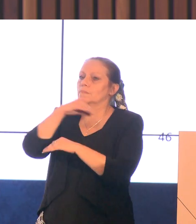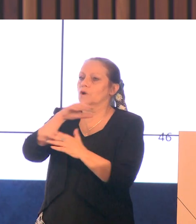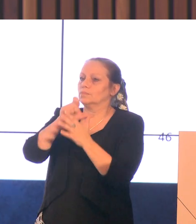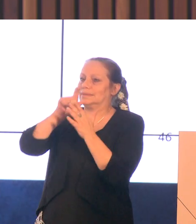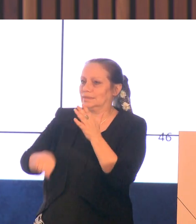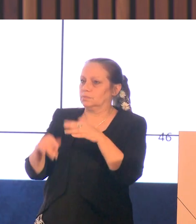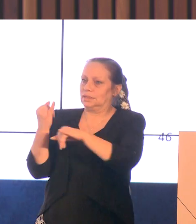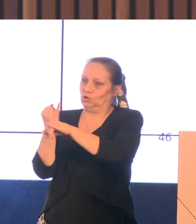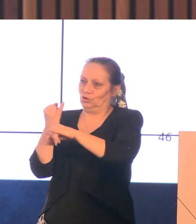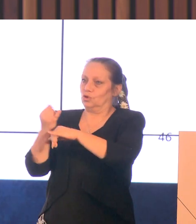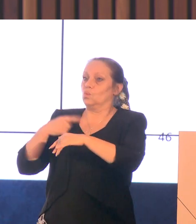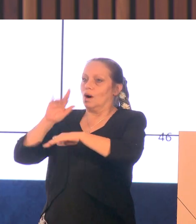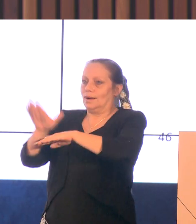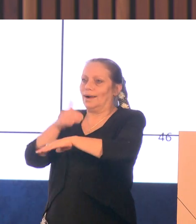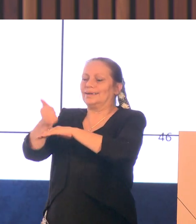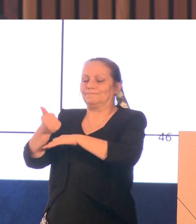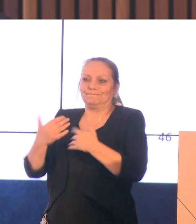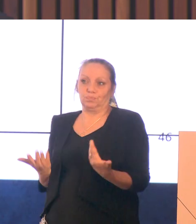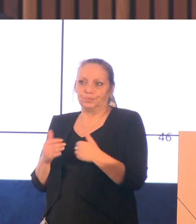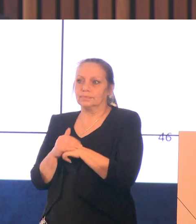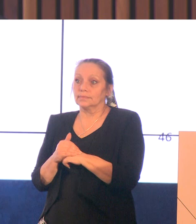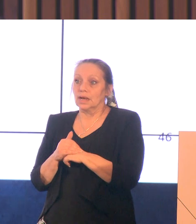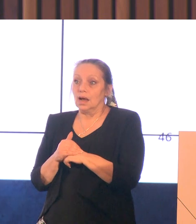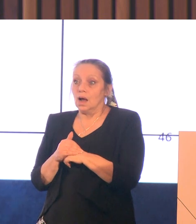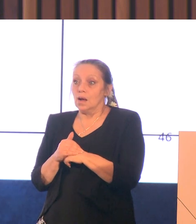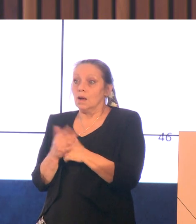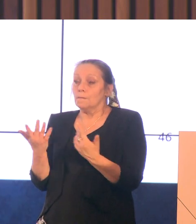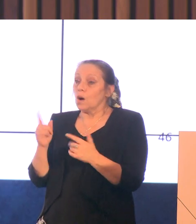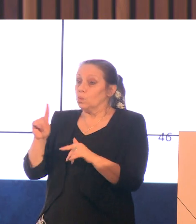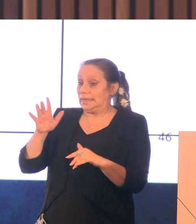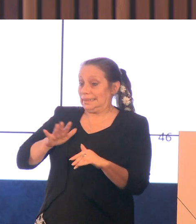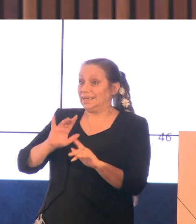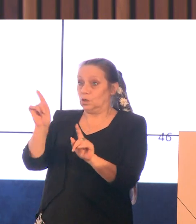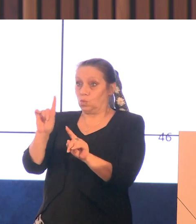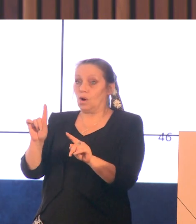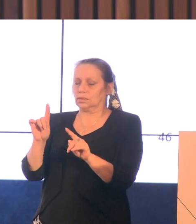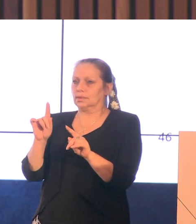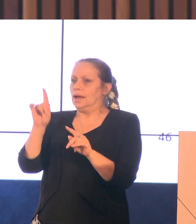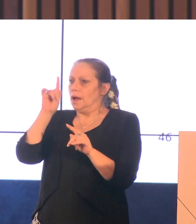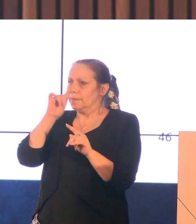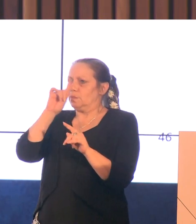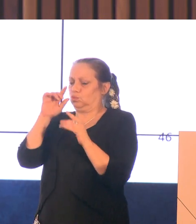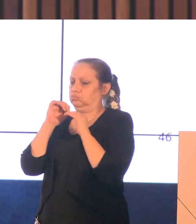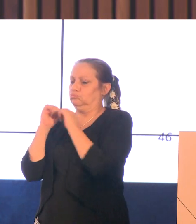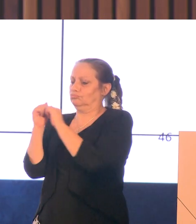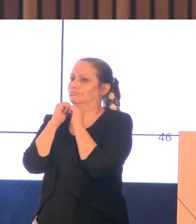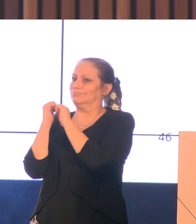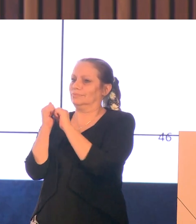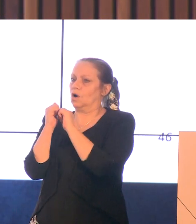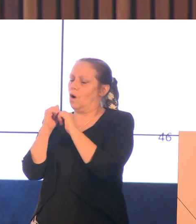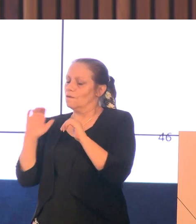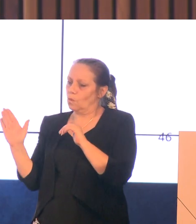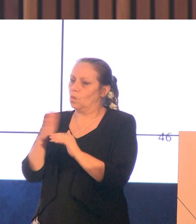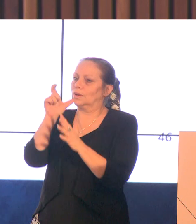Disability Institute. But above all at this time, I think what we need is unity across the